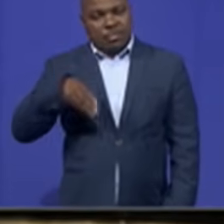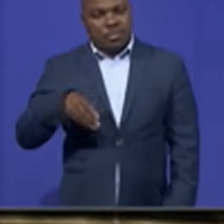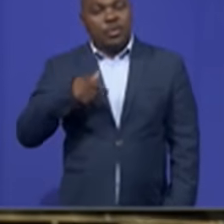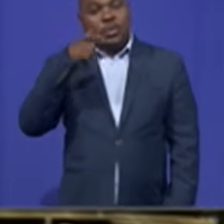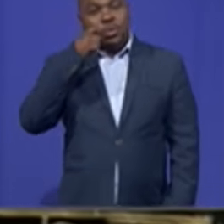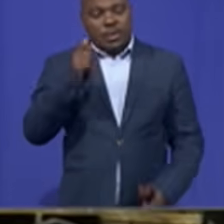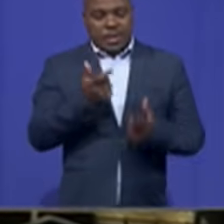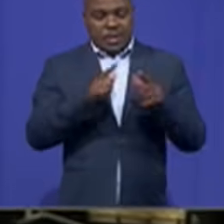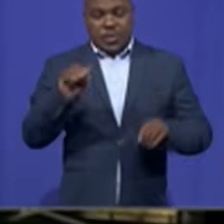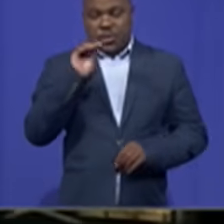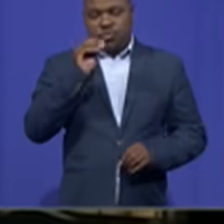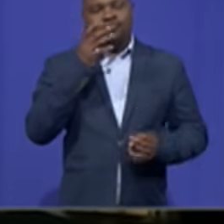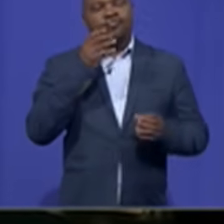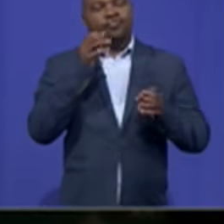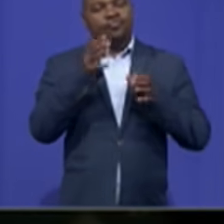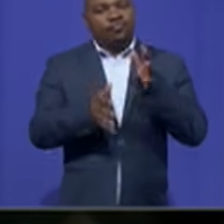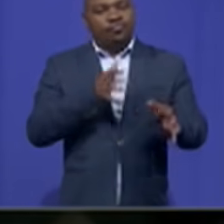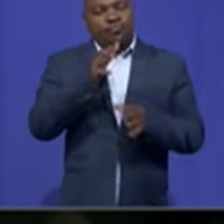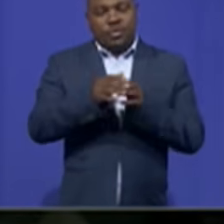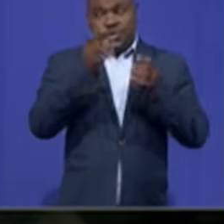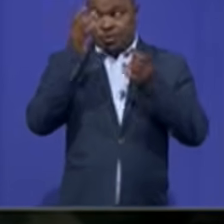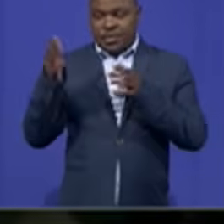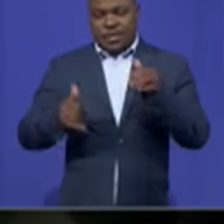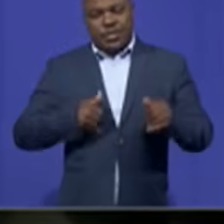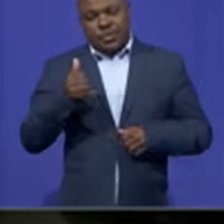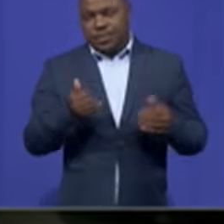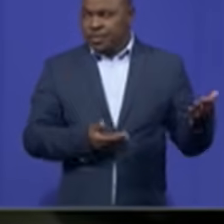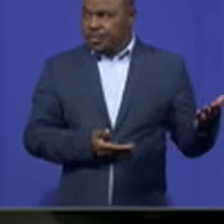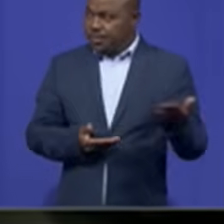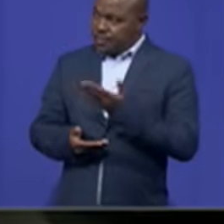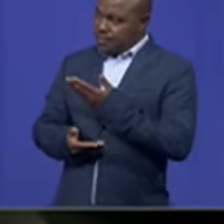tsa Setswana a re thube kobose go lemogo ka tshedimosetso.